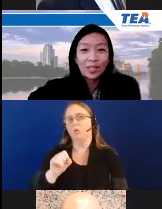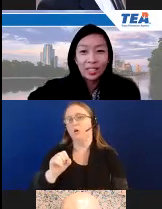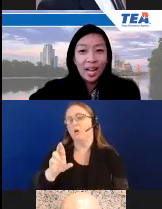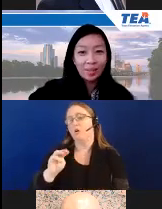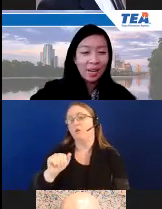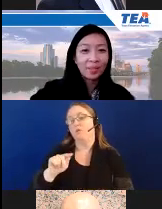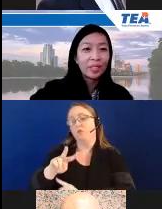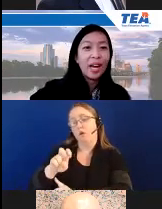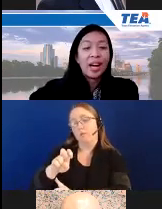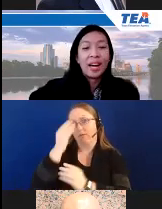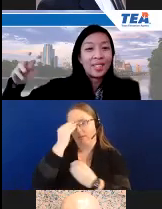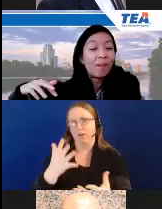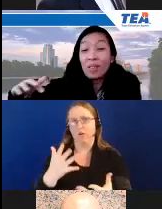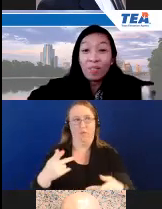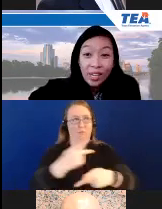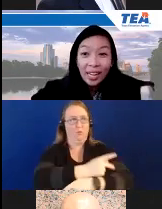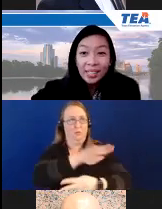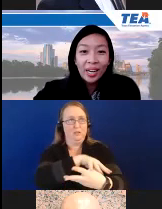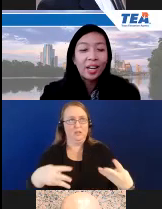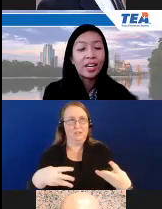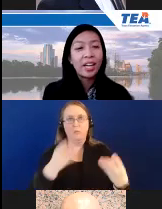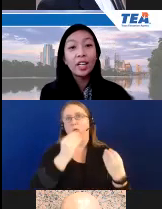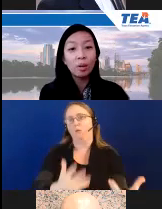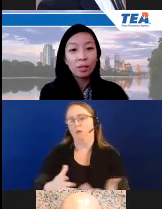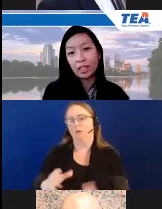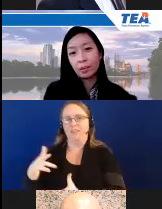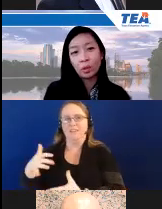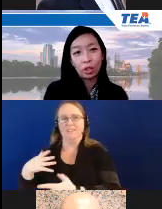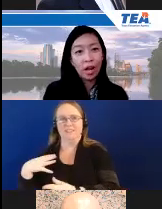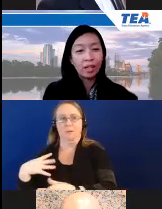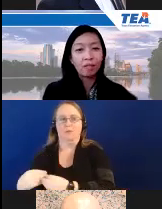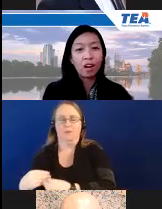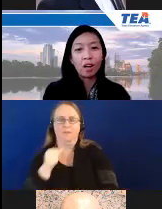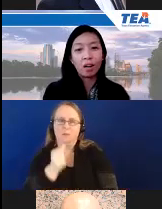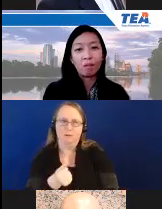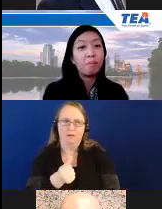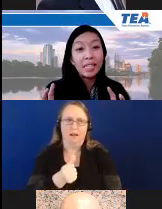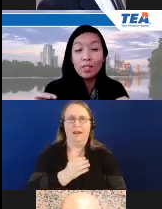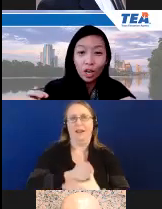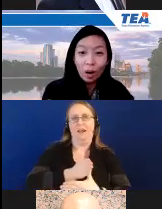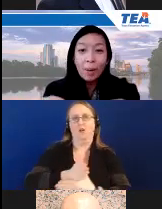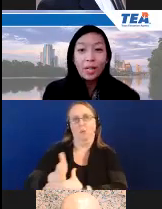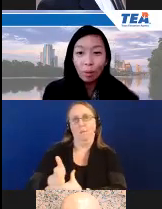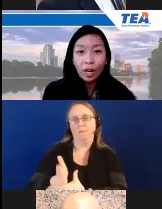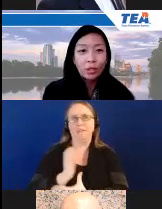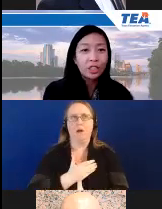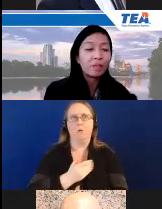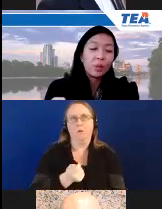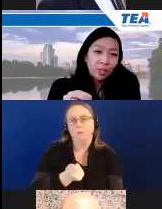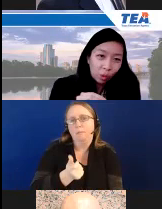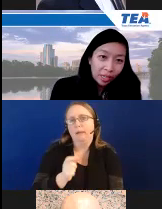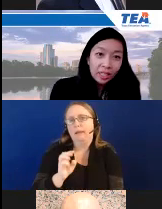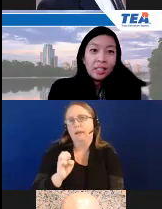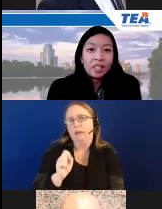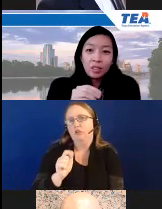has mastered the times table, the summative will not, right? And interim assessments, which are kind of our mini STAAR, a benchmark, which gives